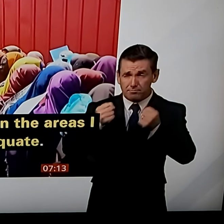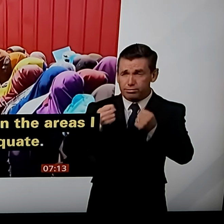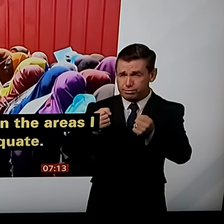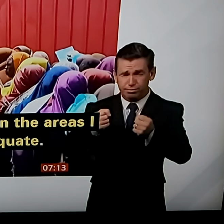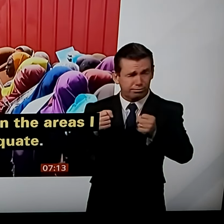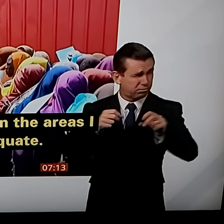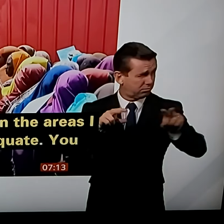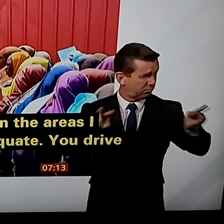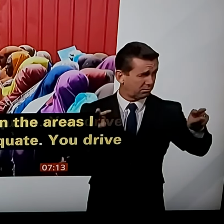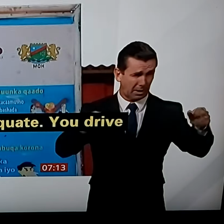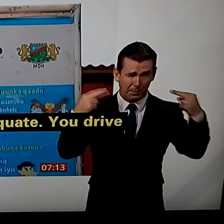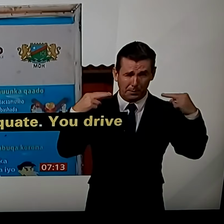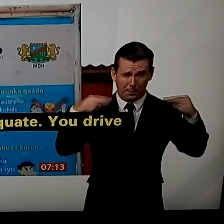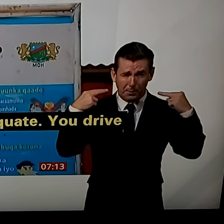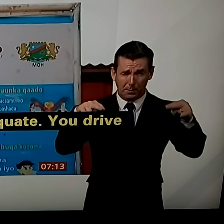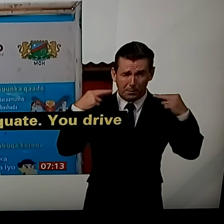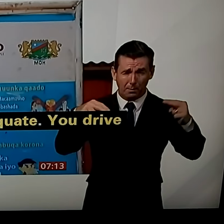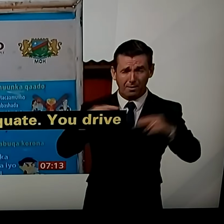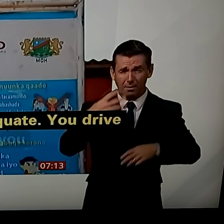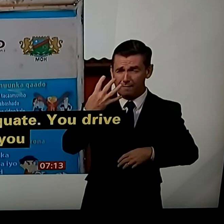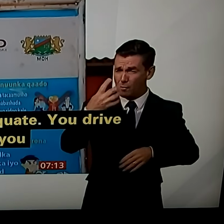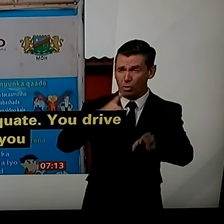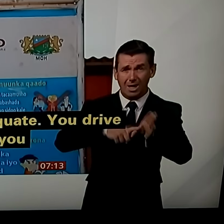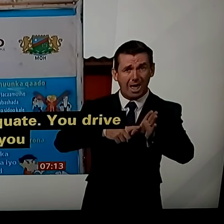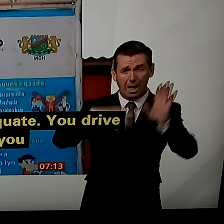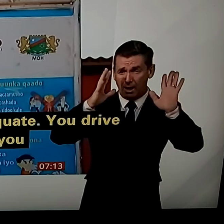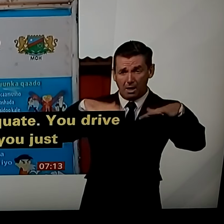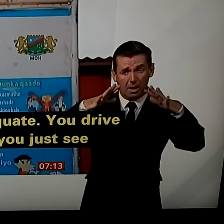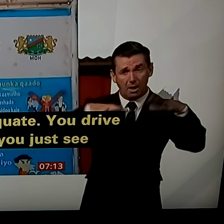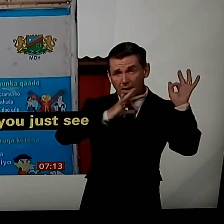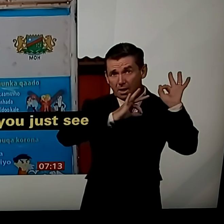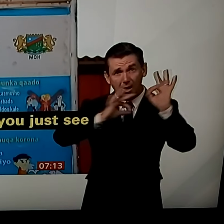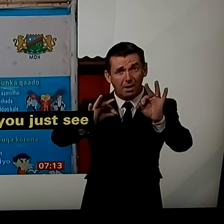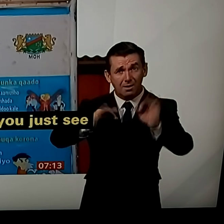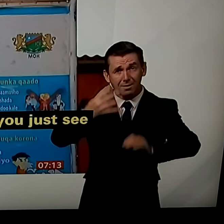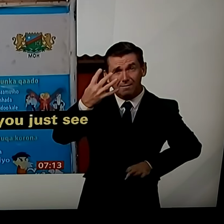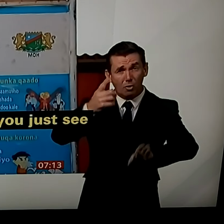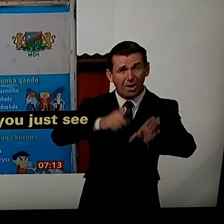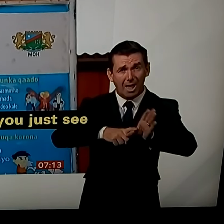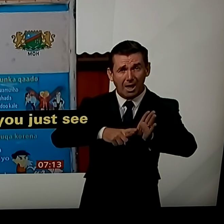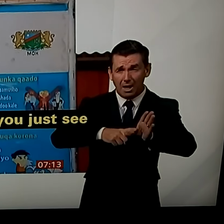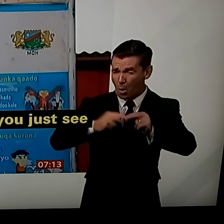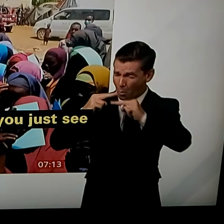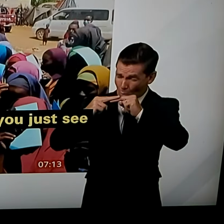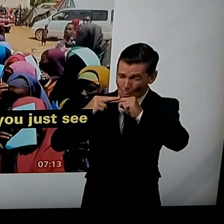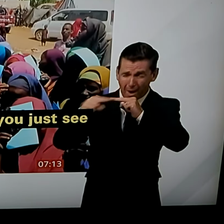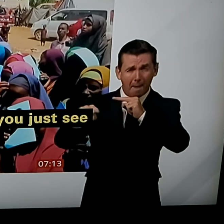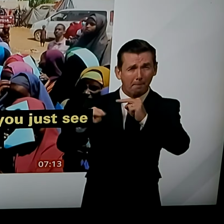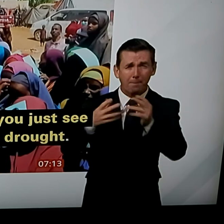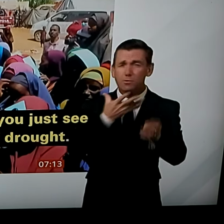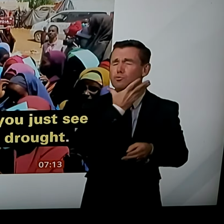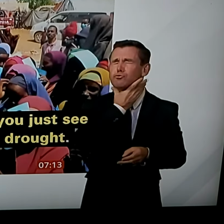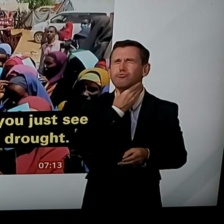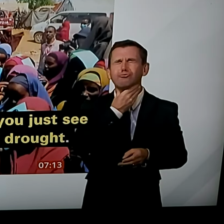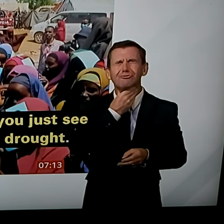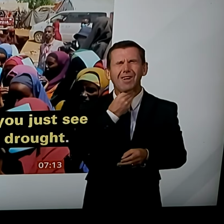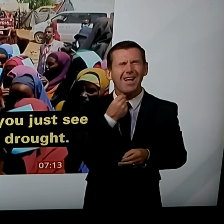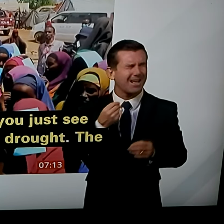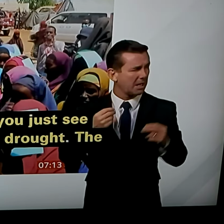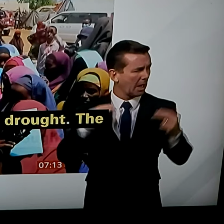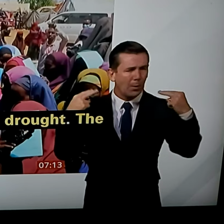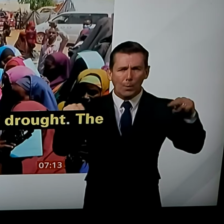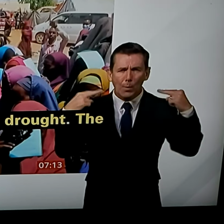4 years of drought. I mean, Yussef, who is the president of the Somalia, describes the context of one